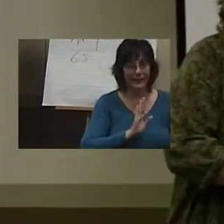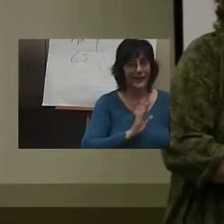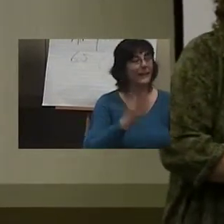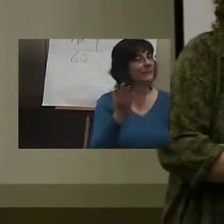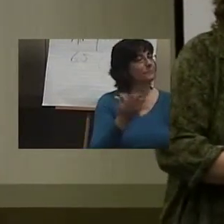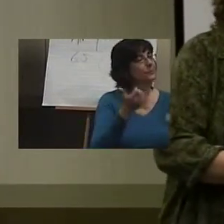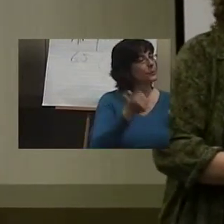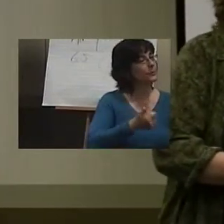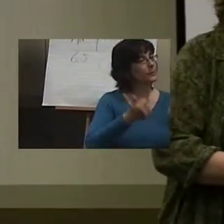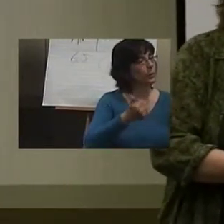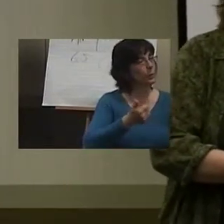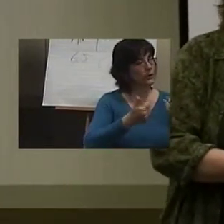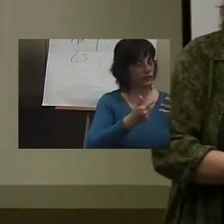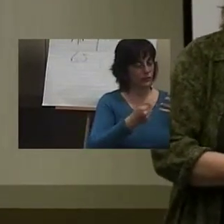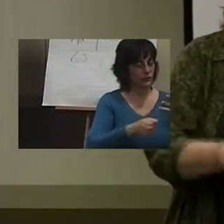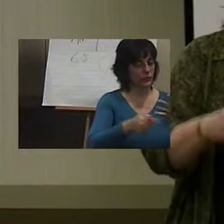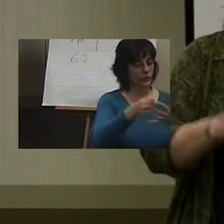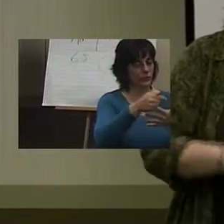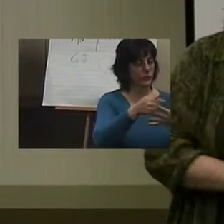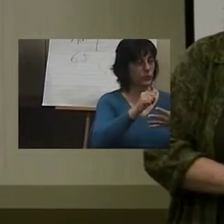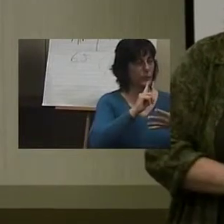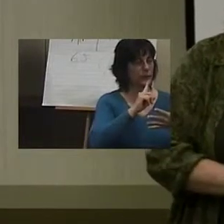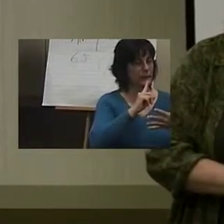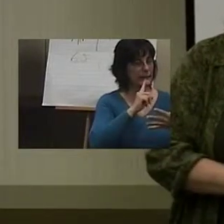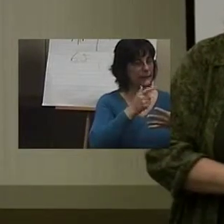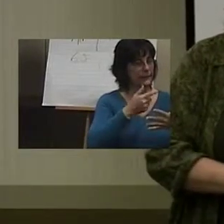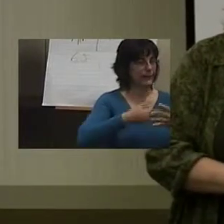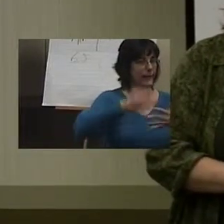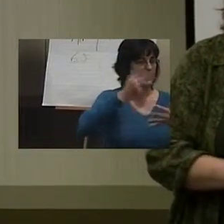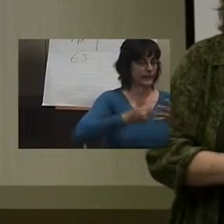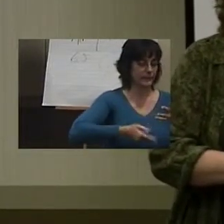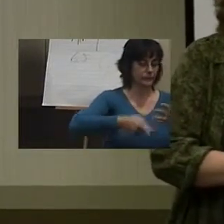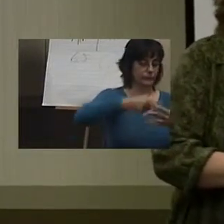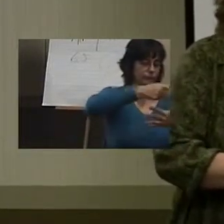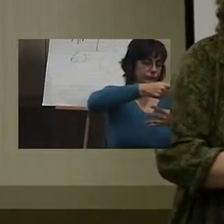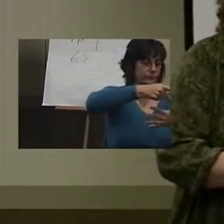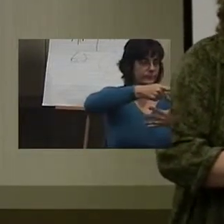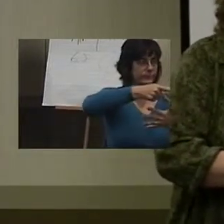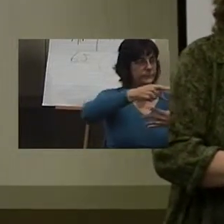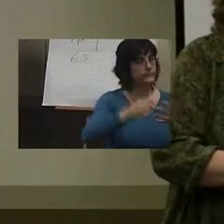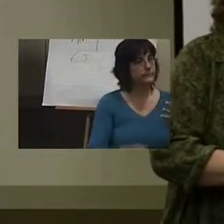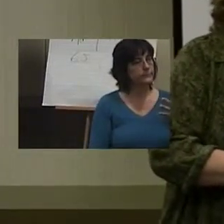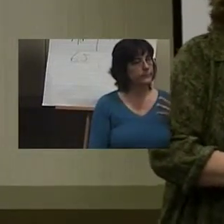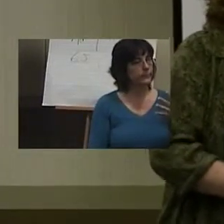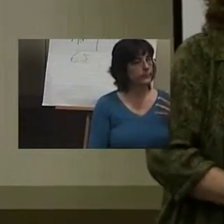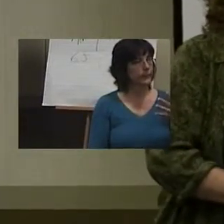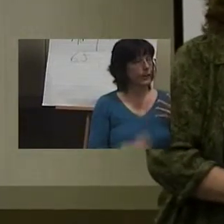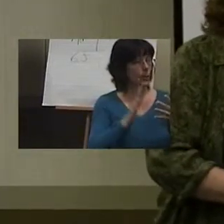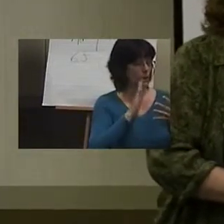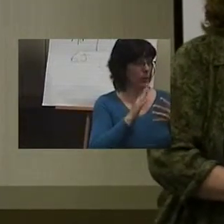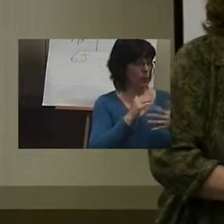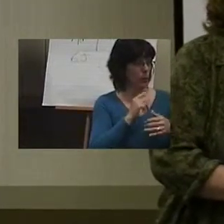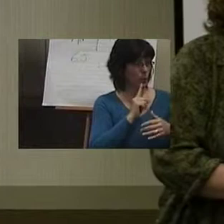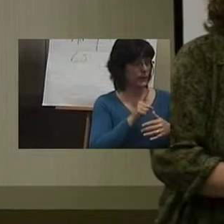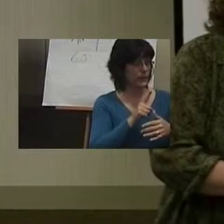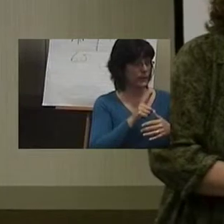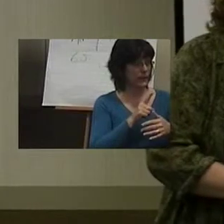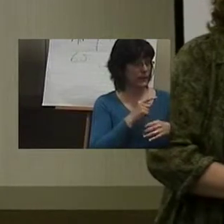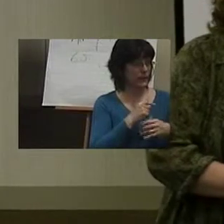one is the one that's the highest on the priority list, that will make the most